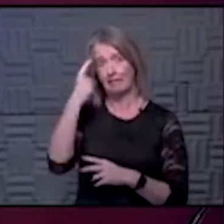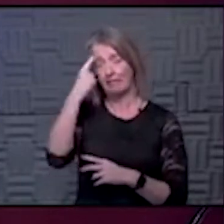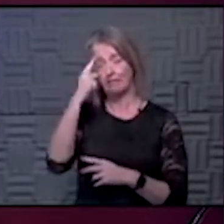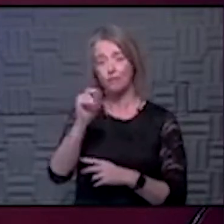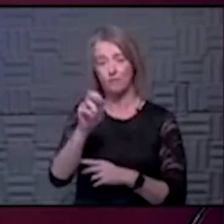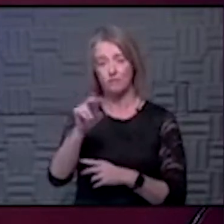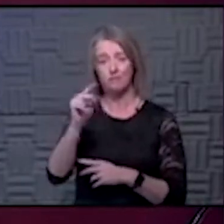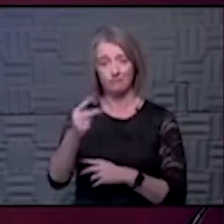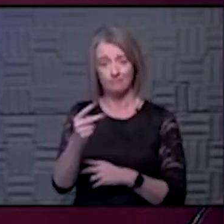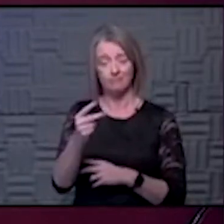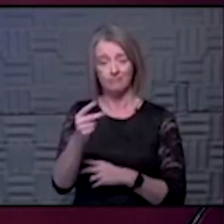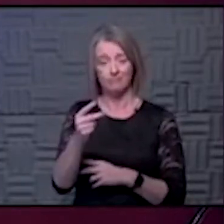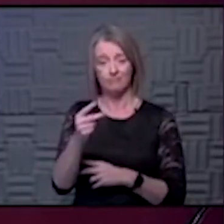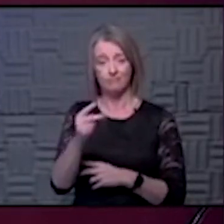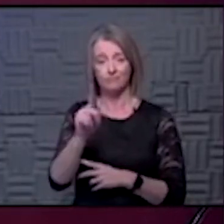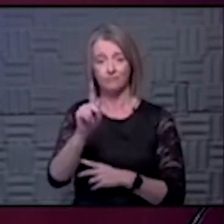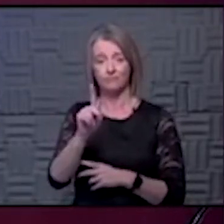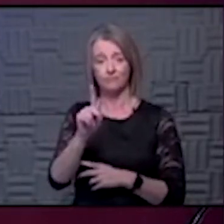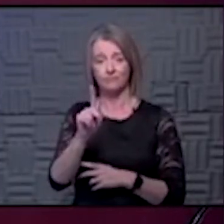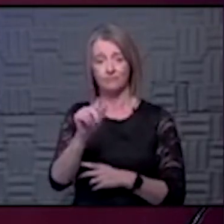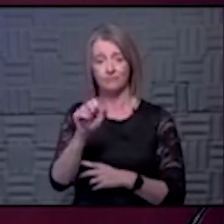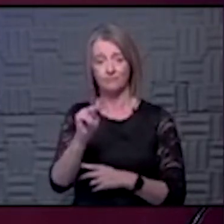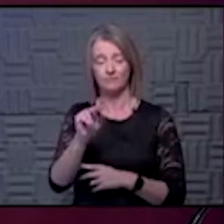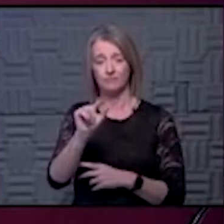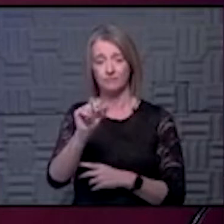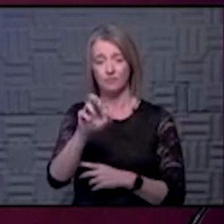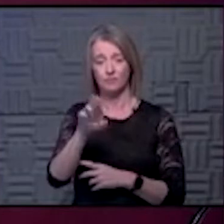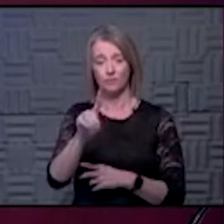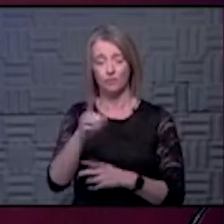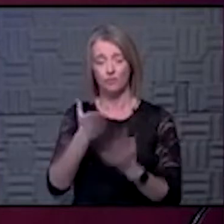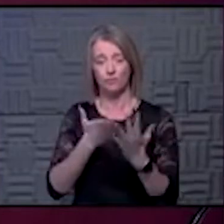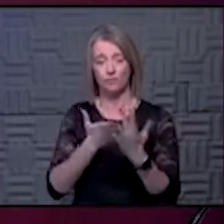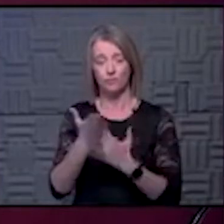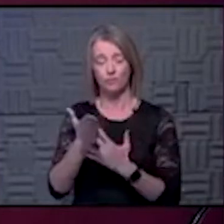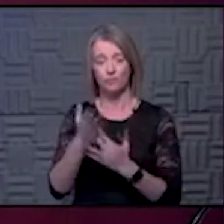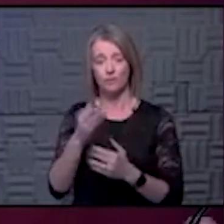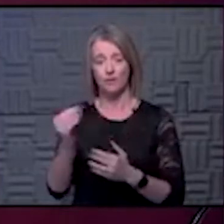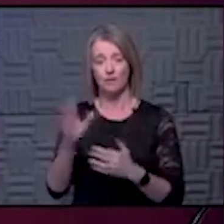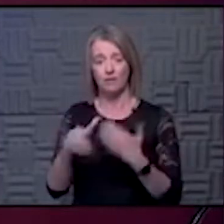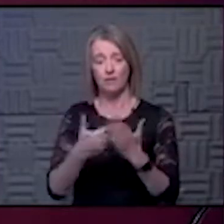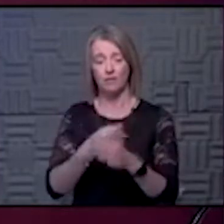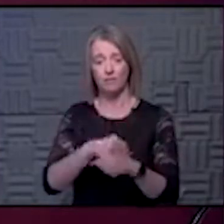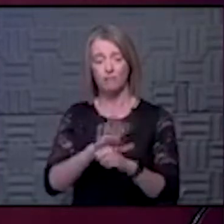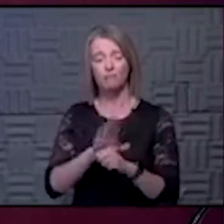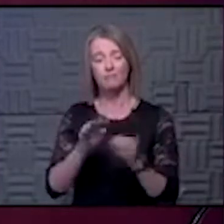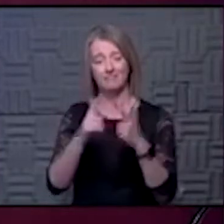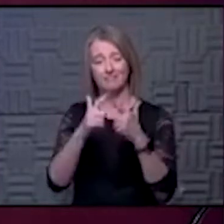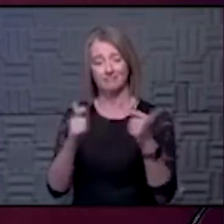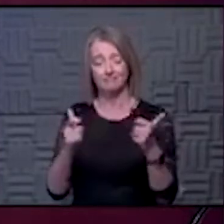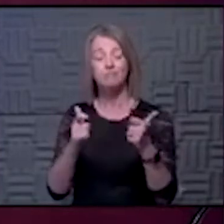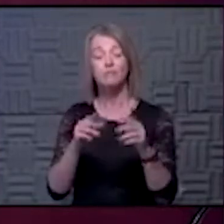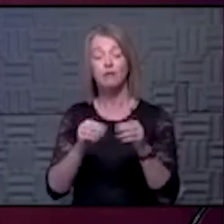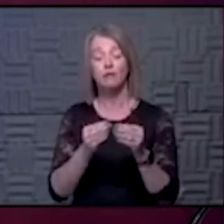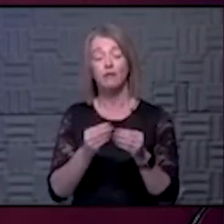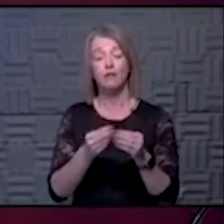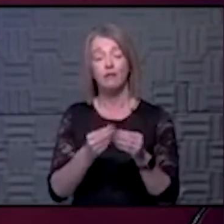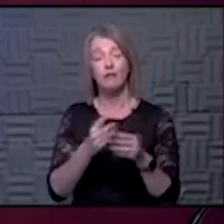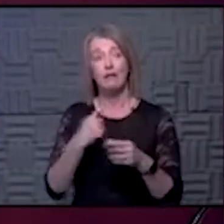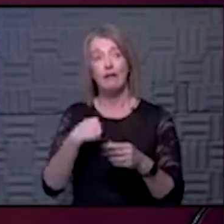was, the Kansas Guard has gone through and through all of the COVID, et cetera, has delivered, I believe it's